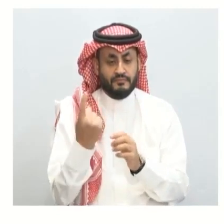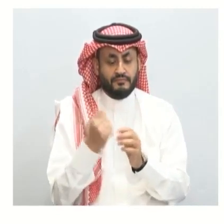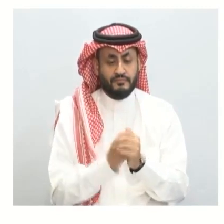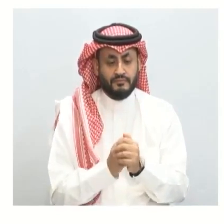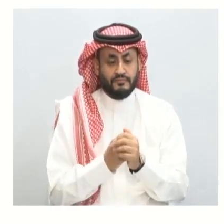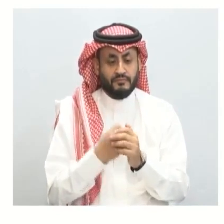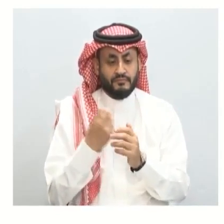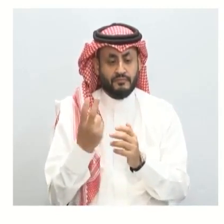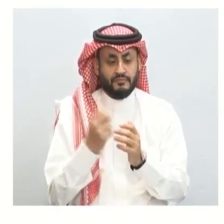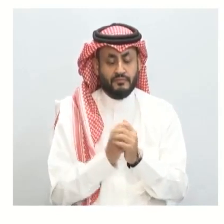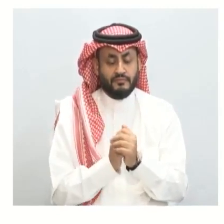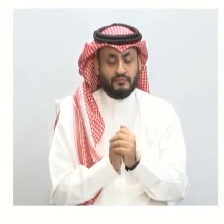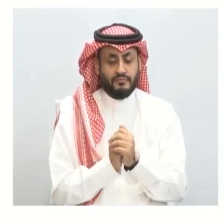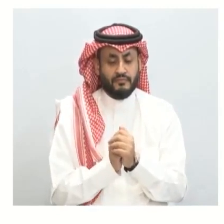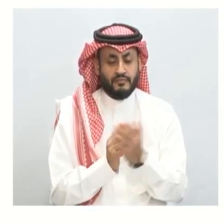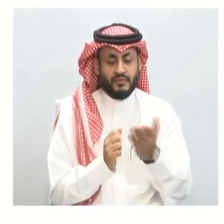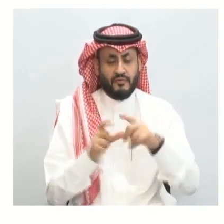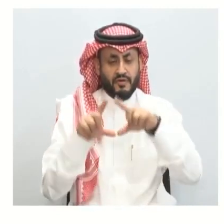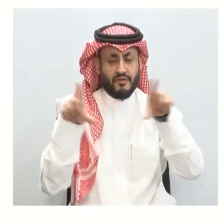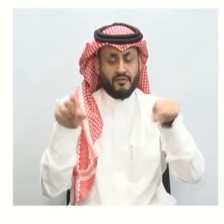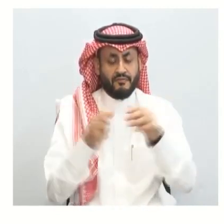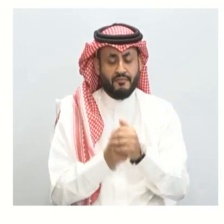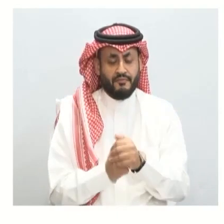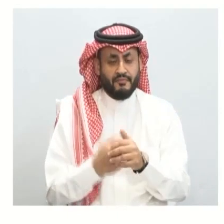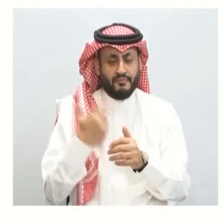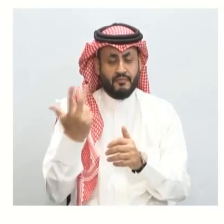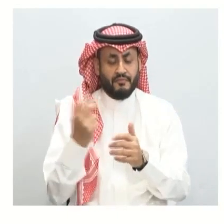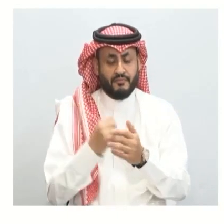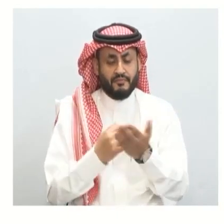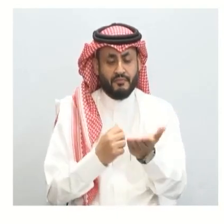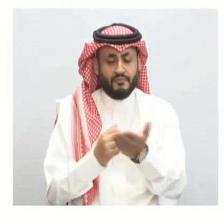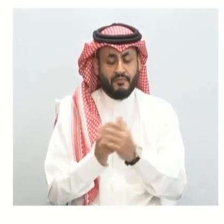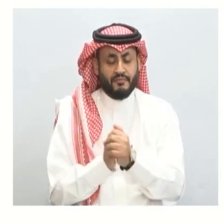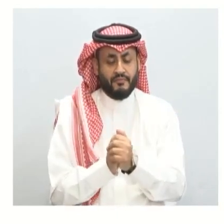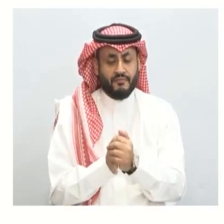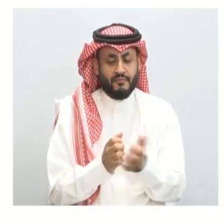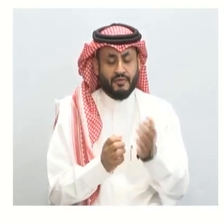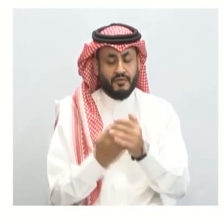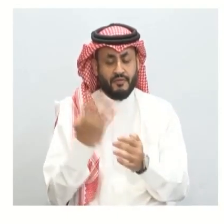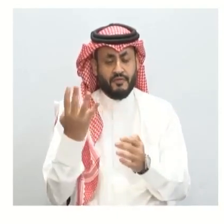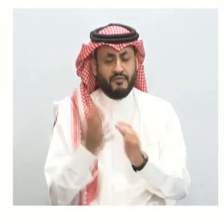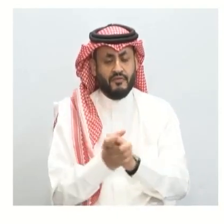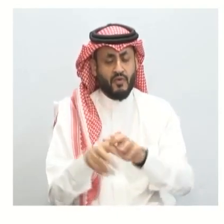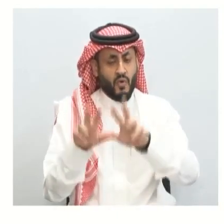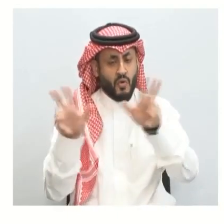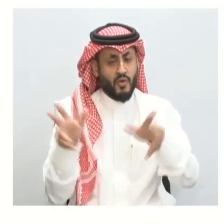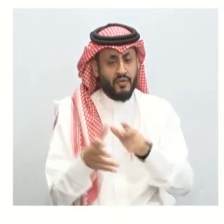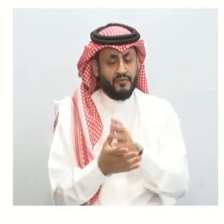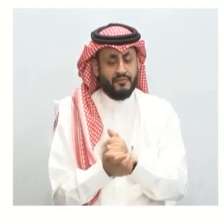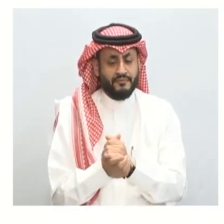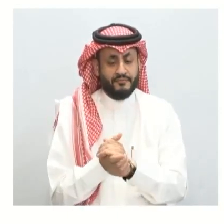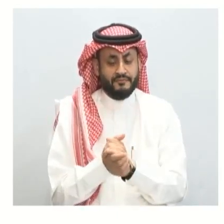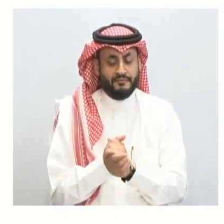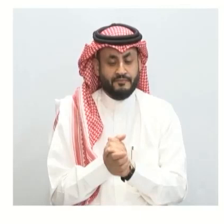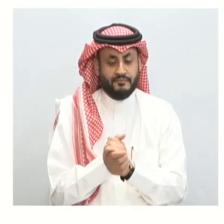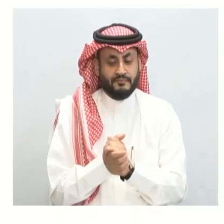two is better than one. Unit two, influential people. We have unit three, what will they think of next, and the world of TV, which is unit